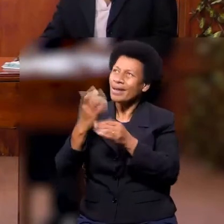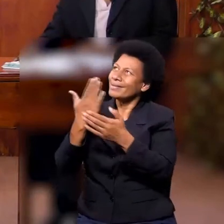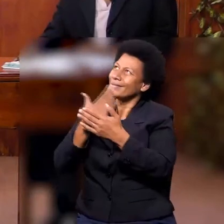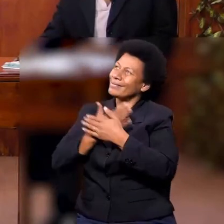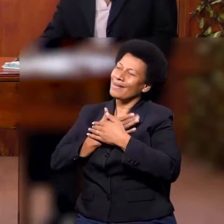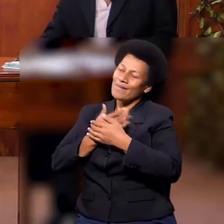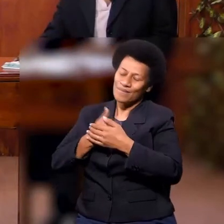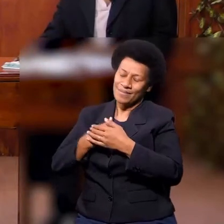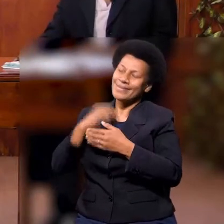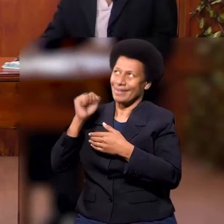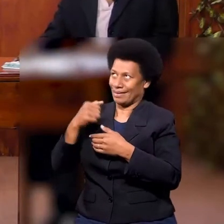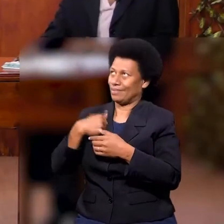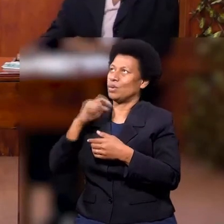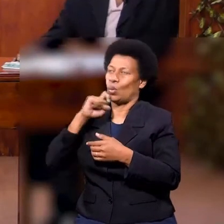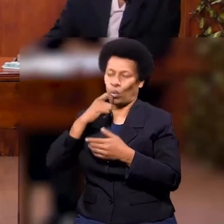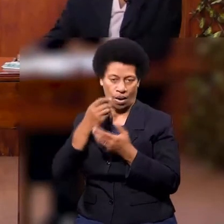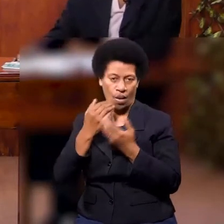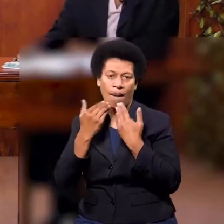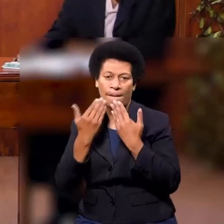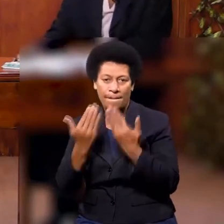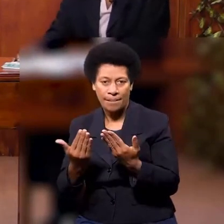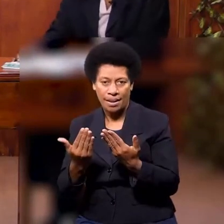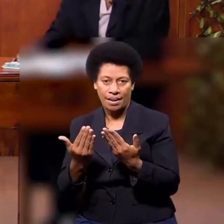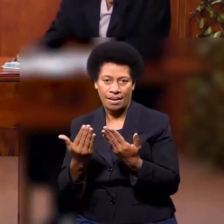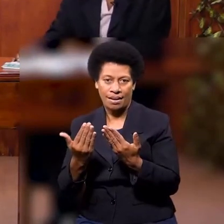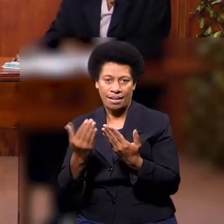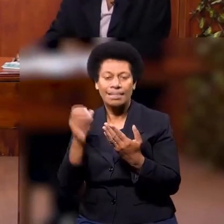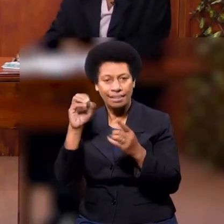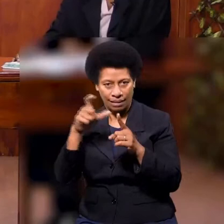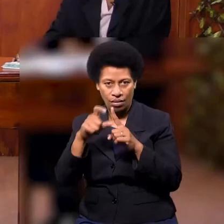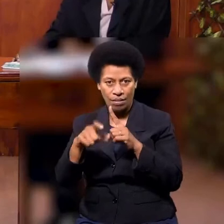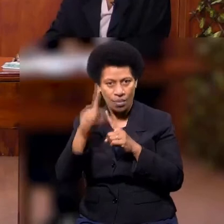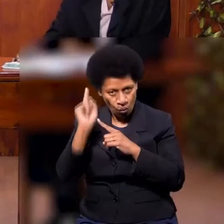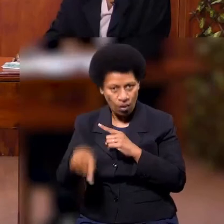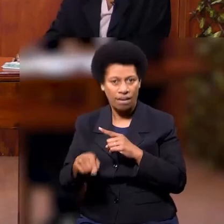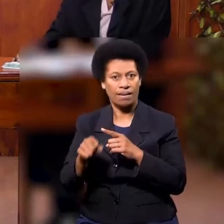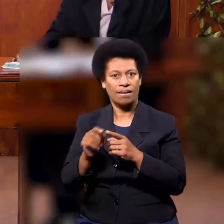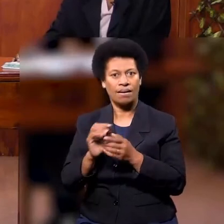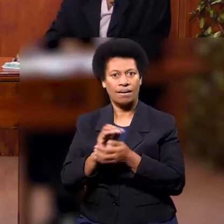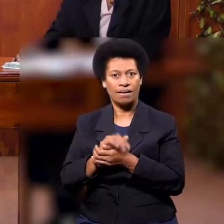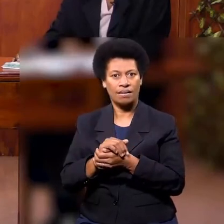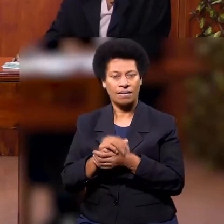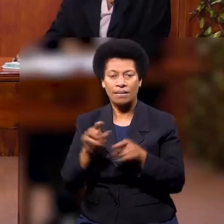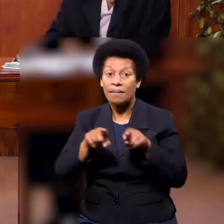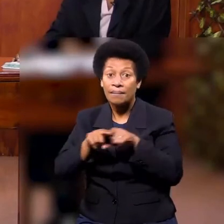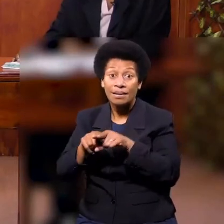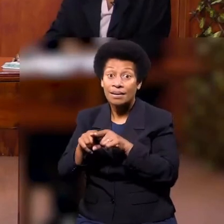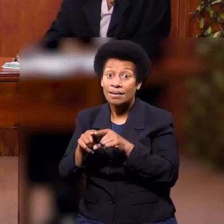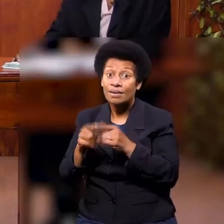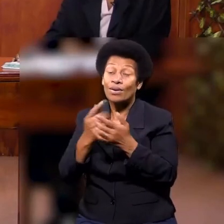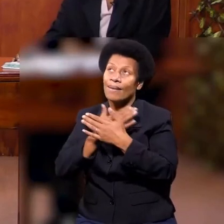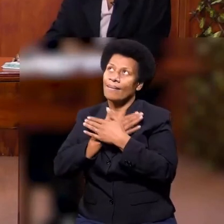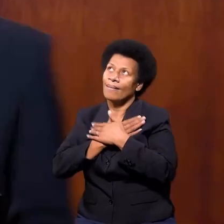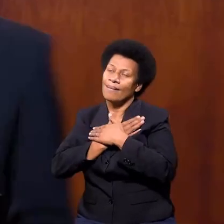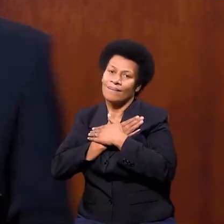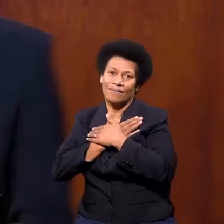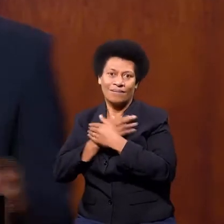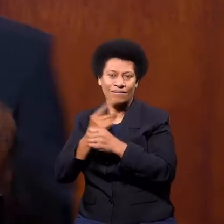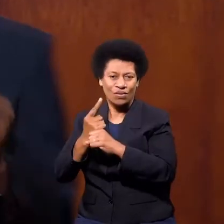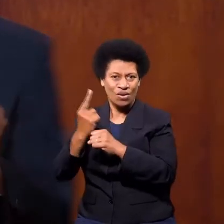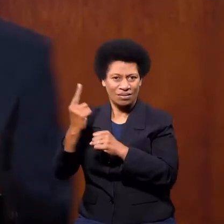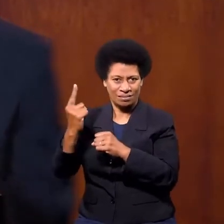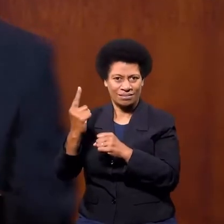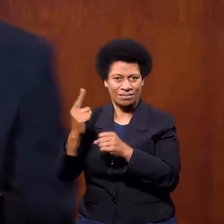by Jesus, that you are loved by God. So love to God must always be expressed by obedience to God. Amen.